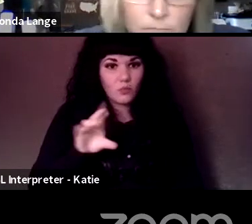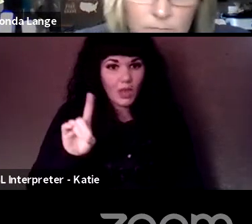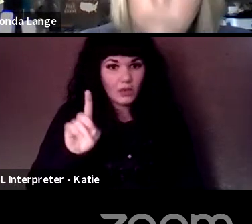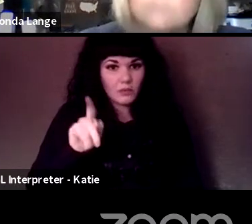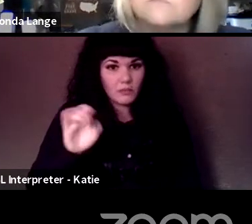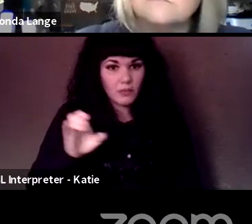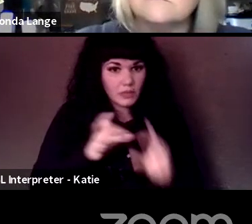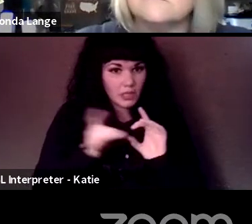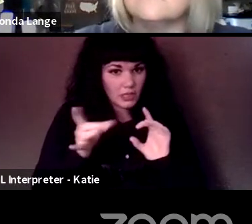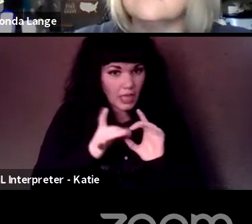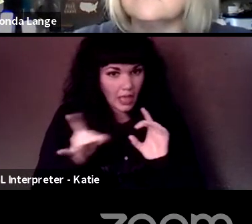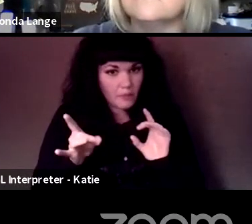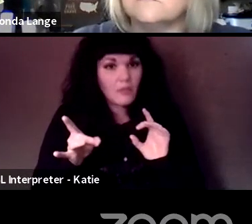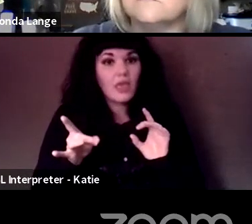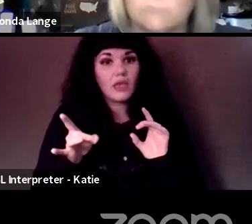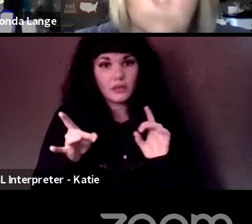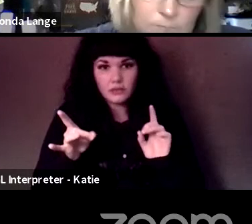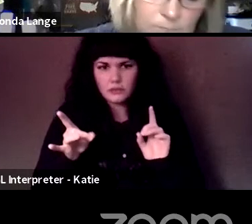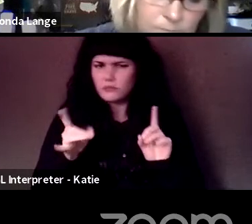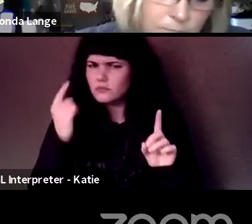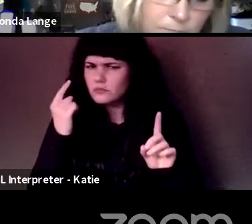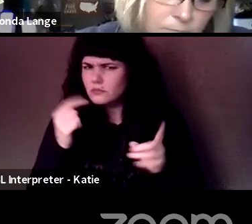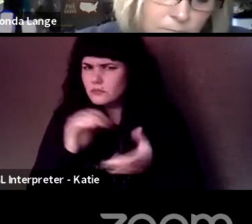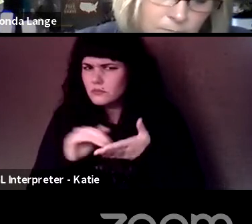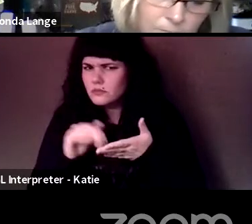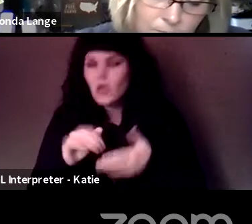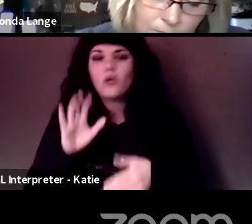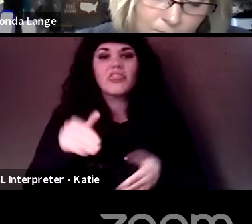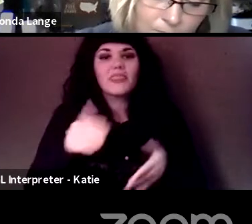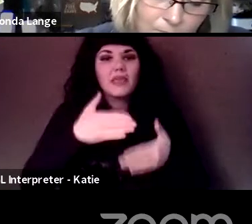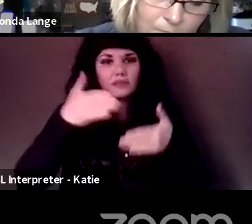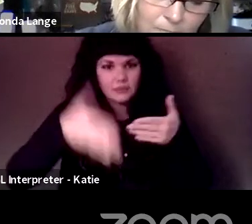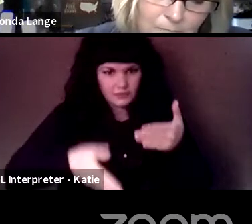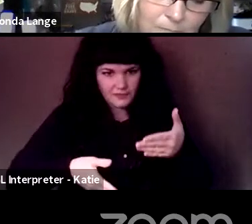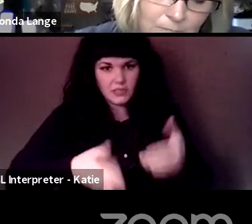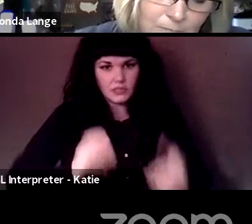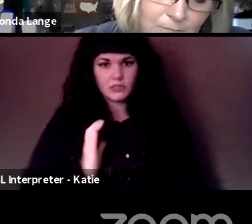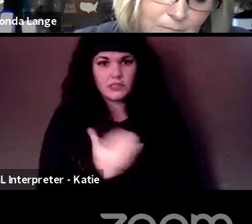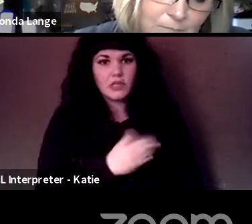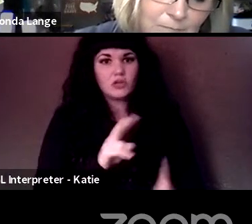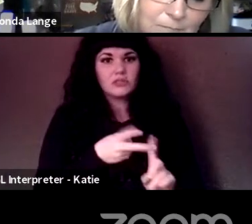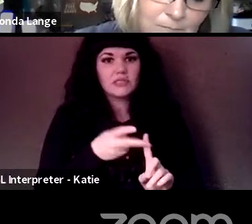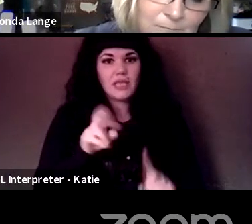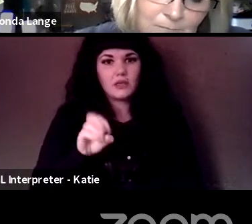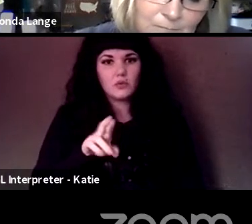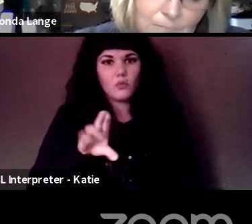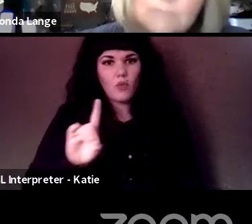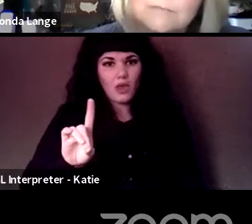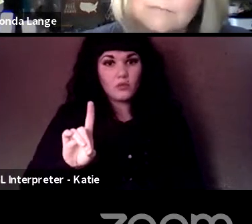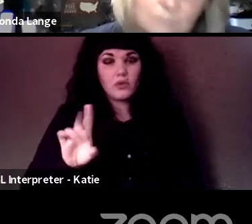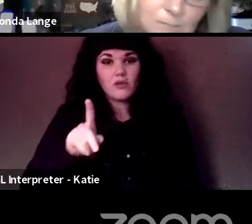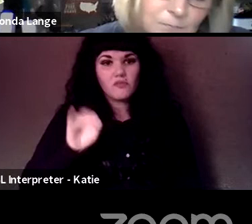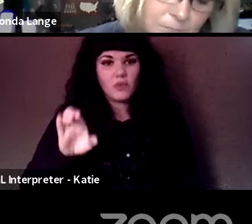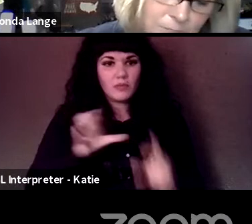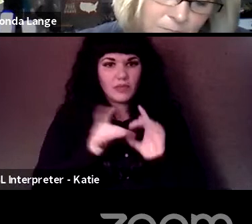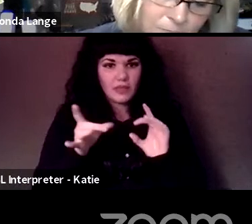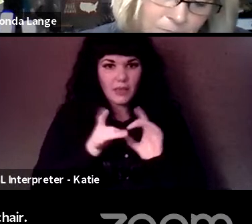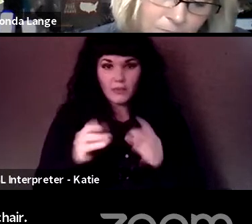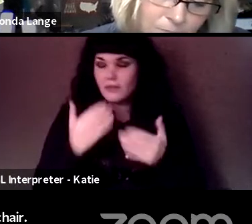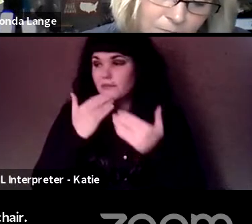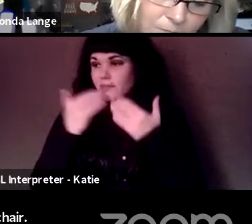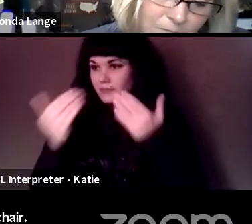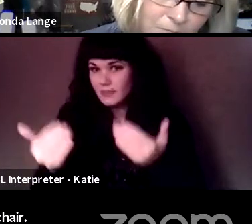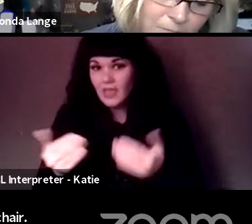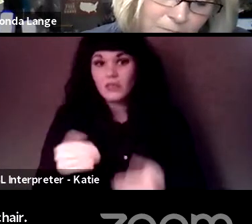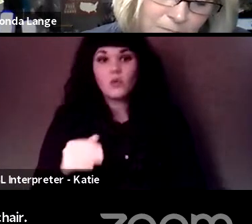pardon me? Sorry, Madam Chair. I said that concludes our second round of public comment. Thank you, Ms. Reinhardt. That concludes our